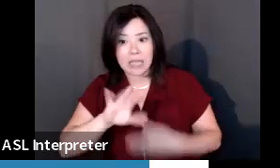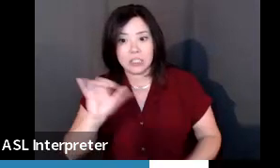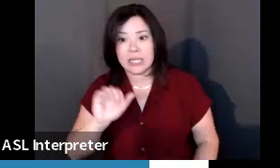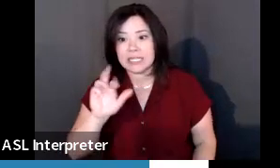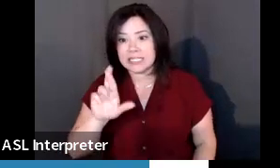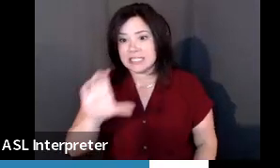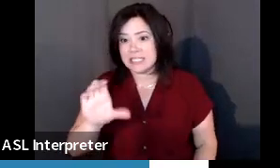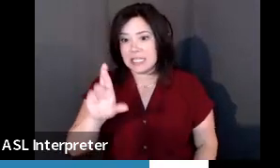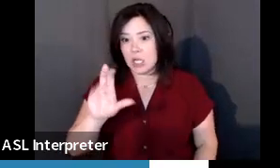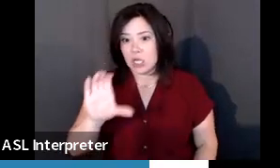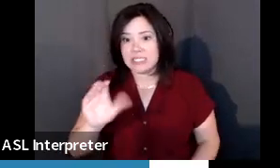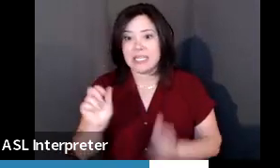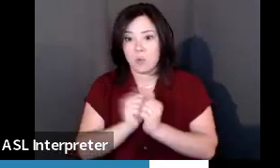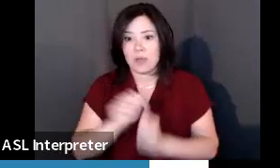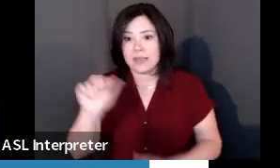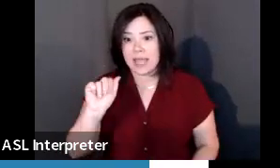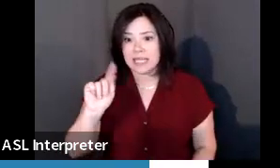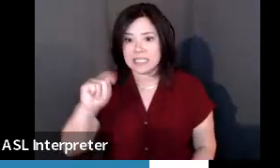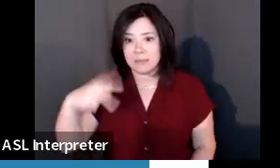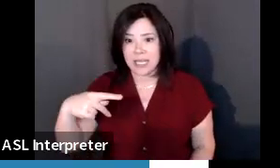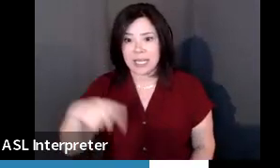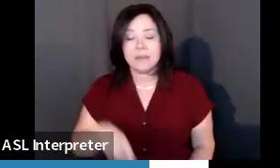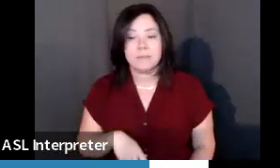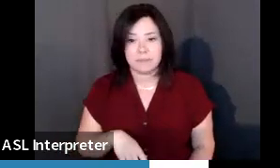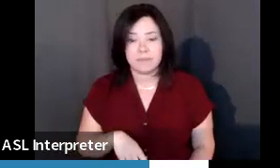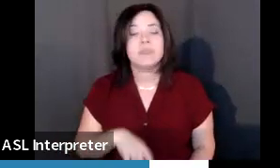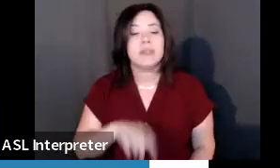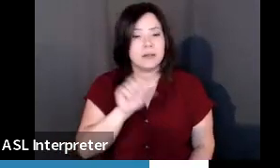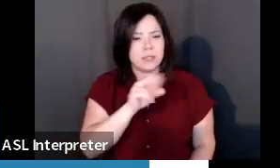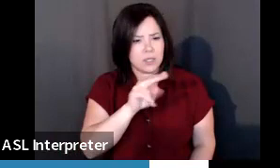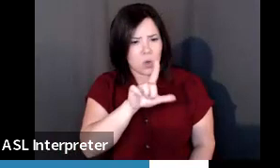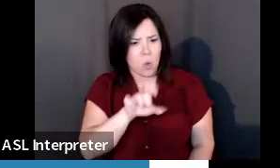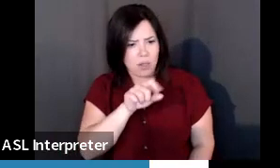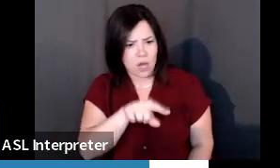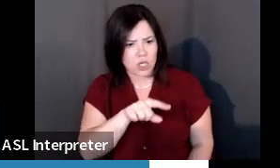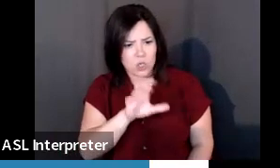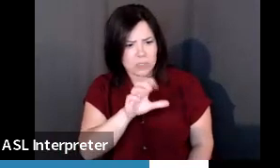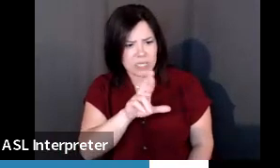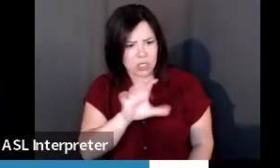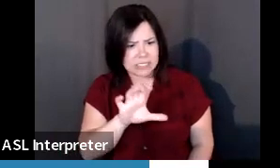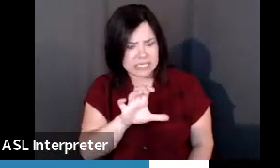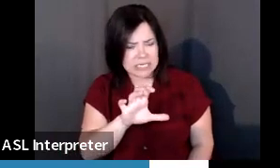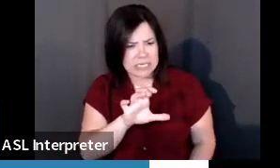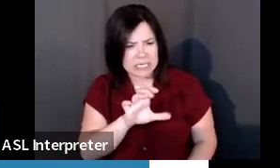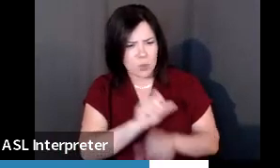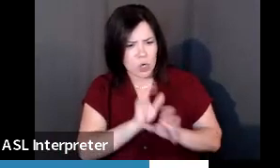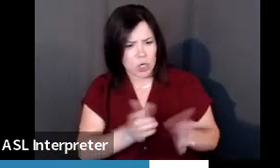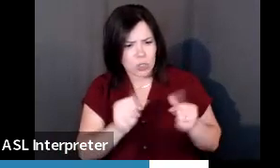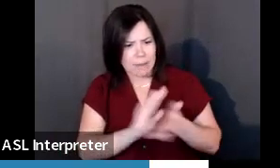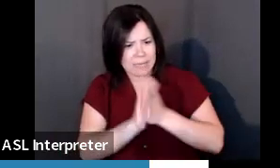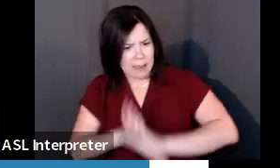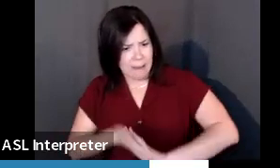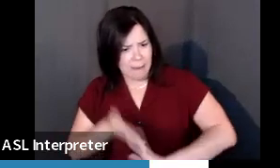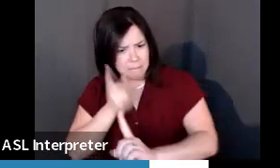with ATP. yeah. So, Nicole, are you a fellow CRC or working your way toward